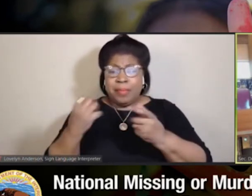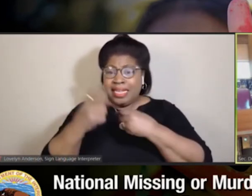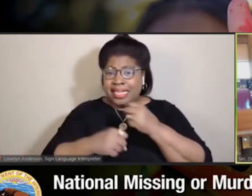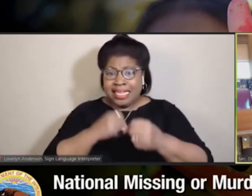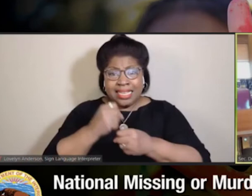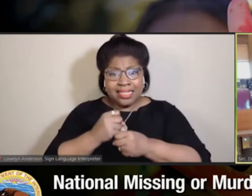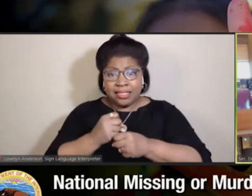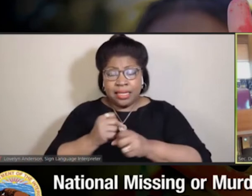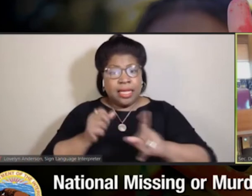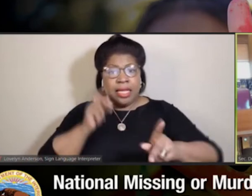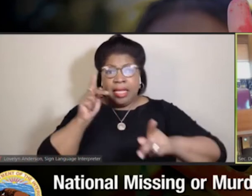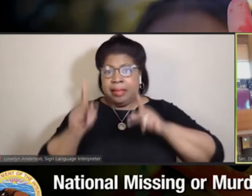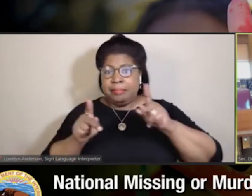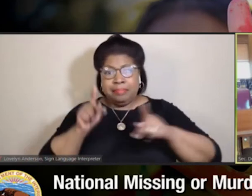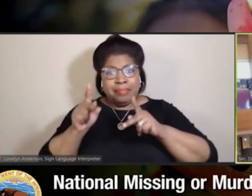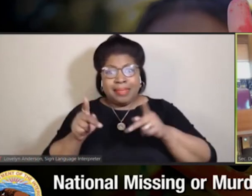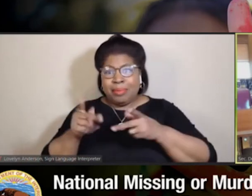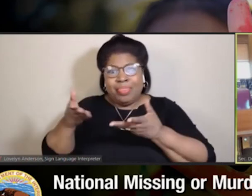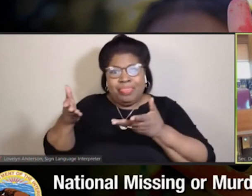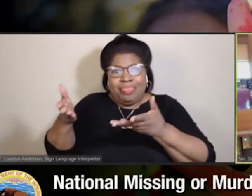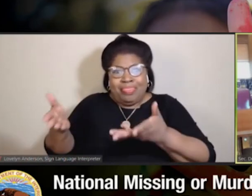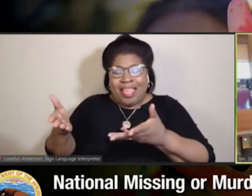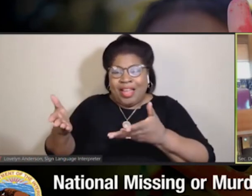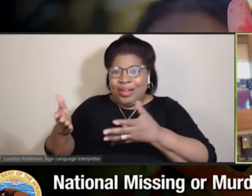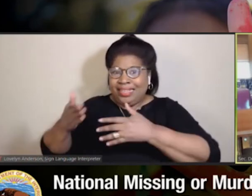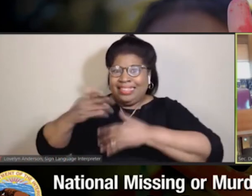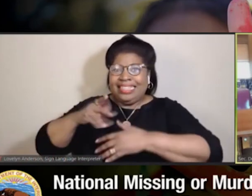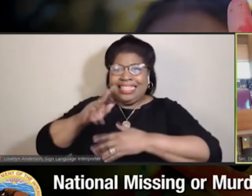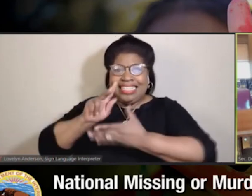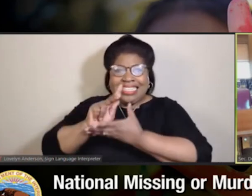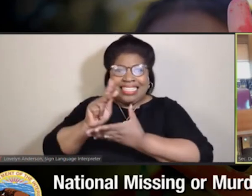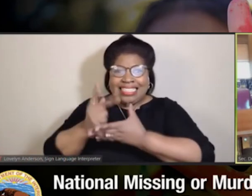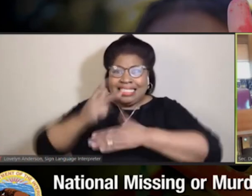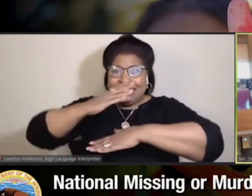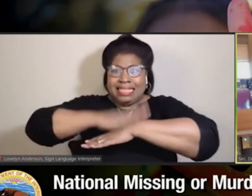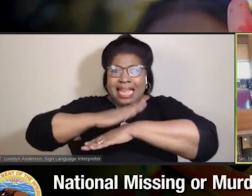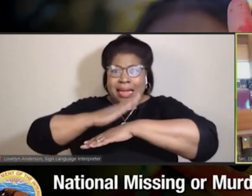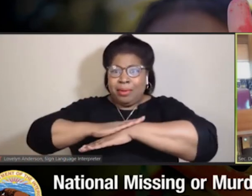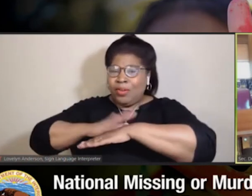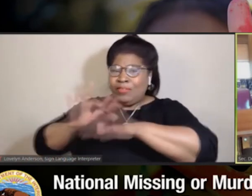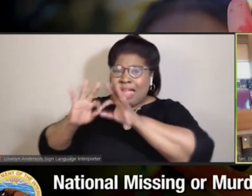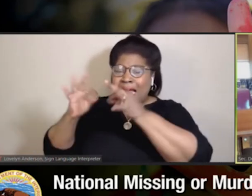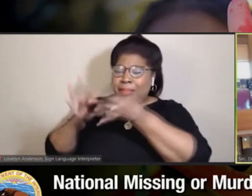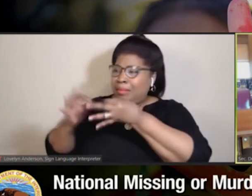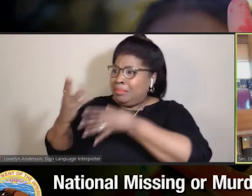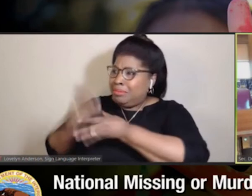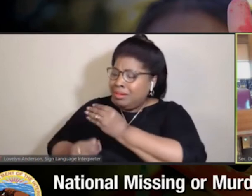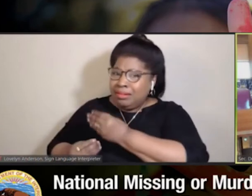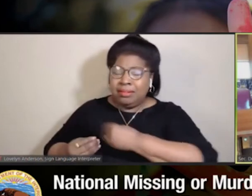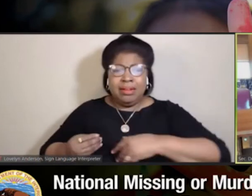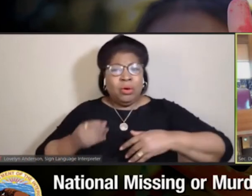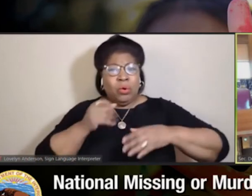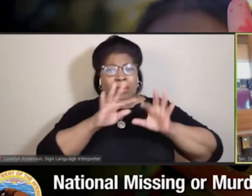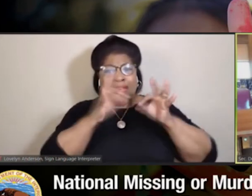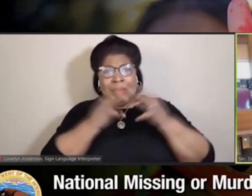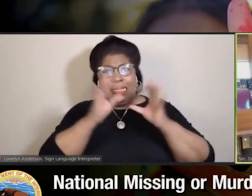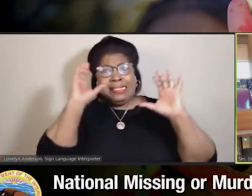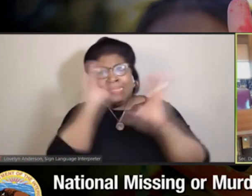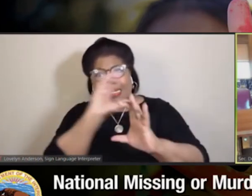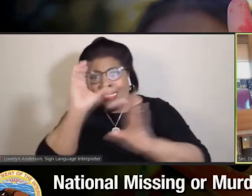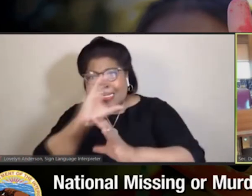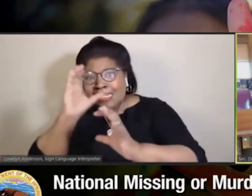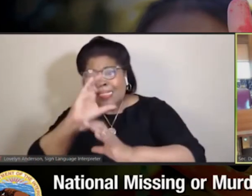chair at their kitchen tables. Loved ones who tirelessly search for their relatives. Service providers who hear the